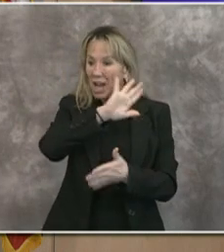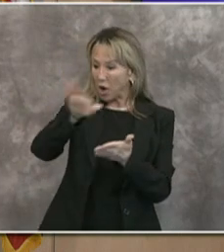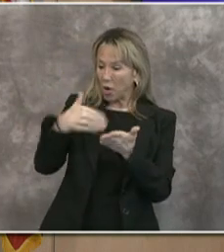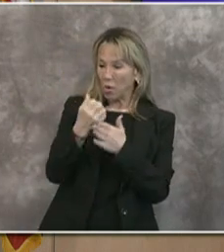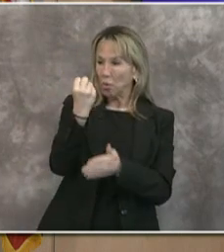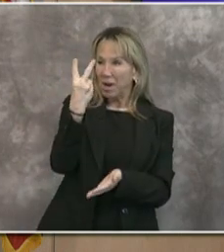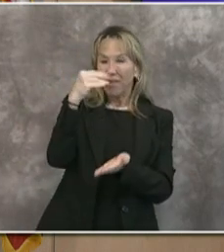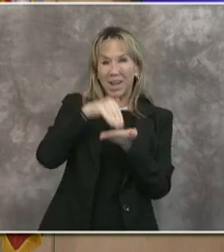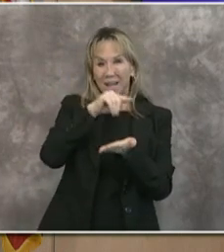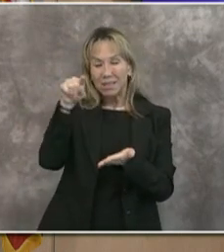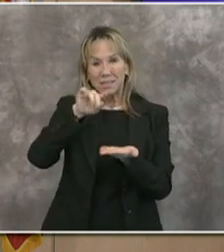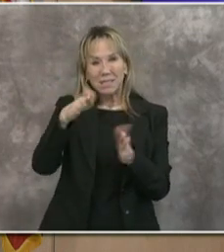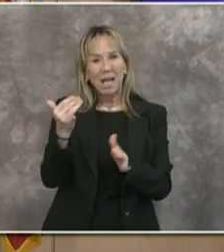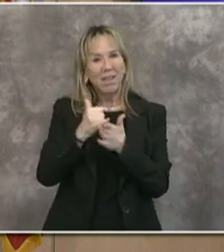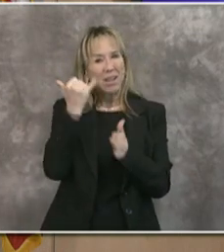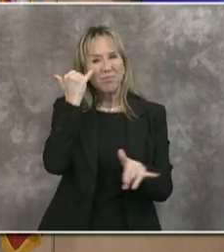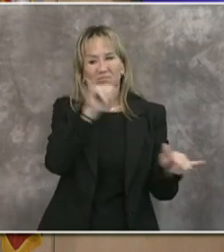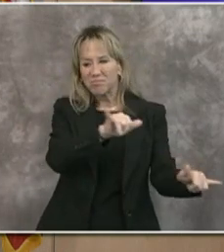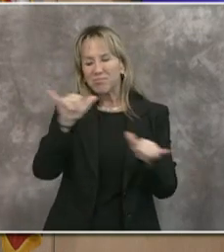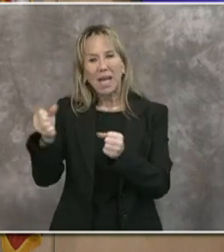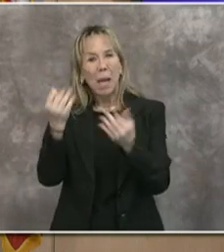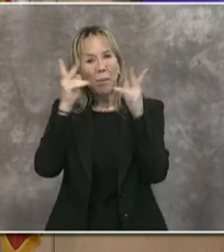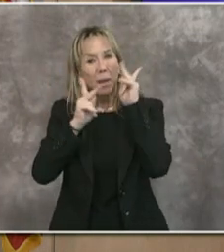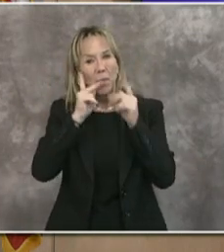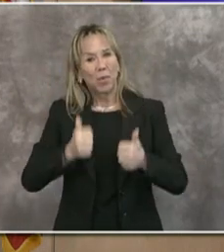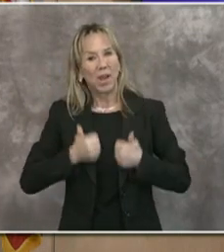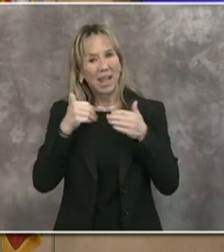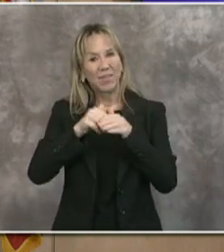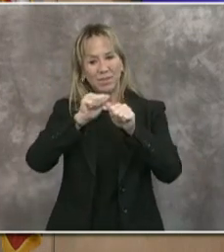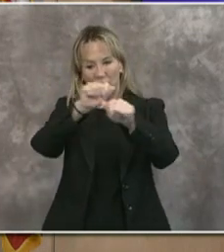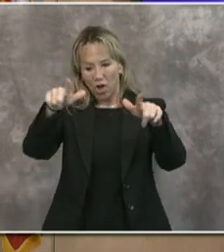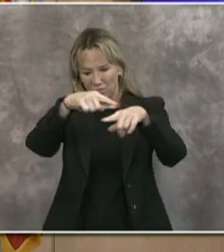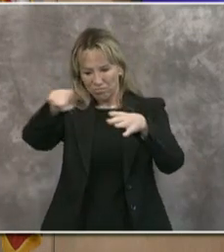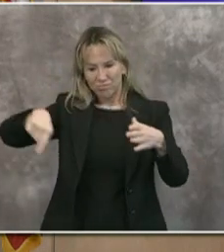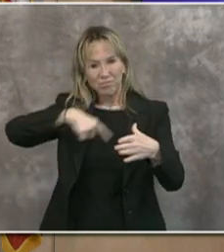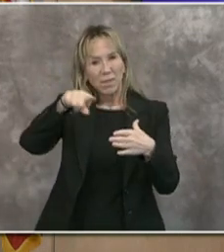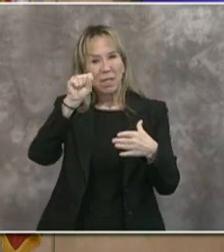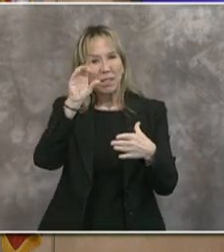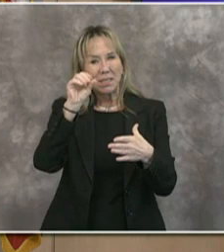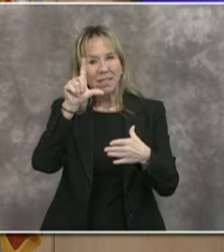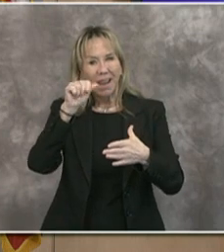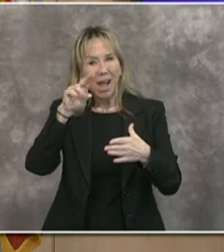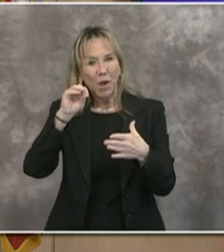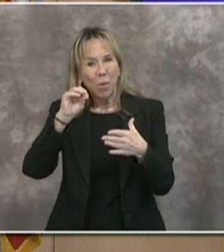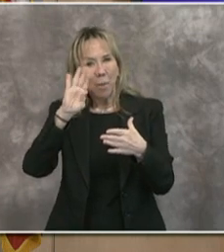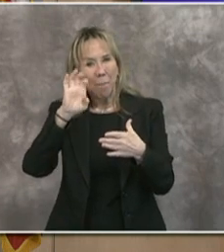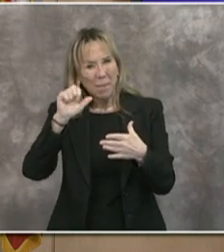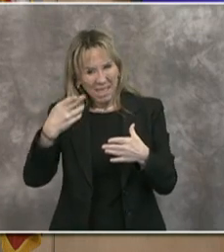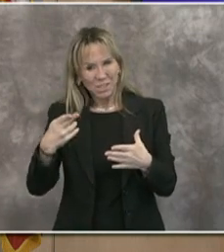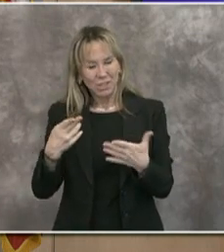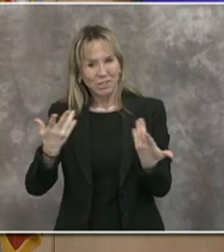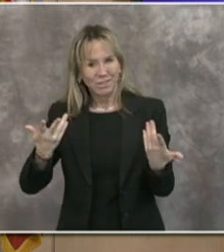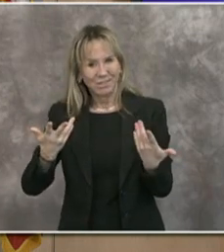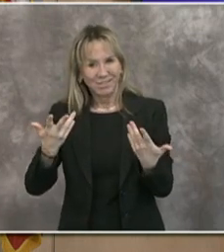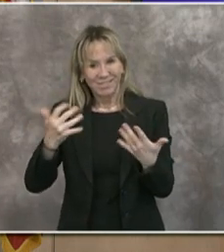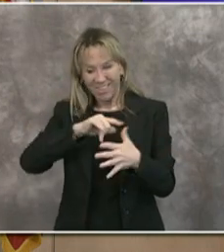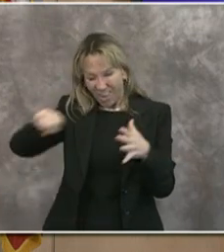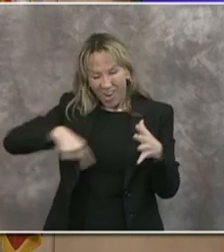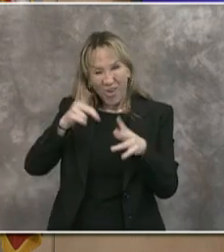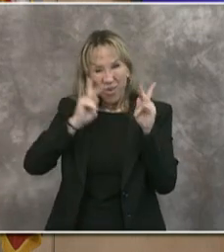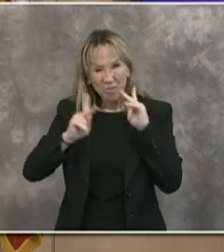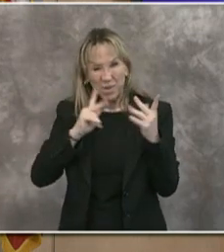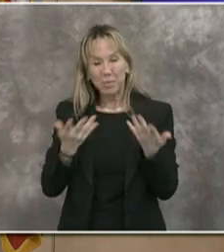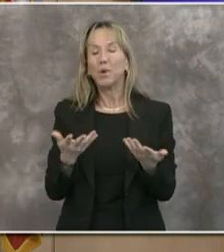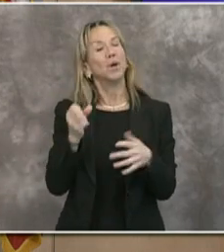Beach. And so it is hard as you are working through a global pandemic where you aren't seeing overwhelming in your